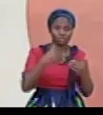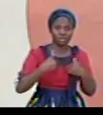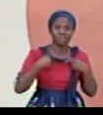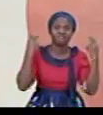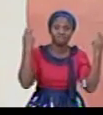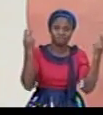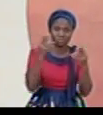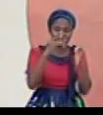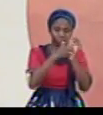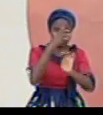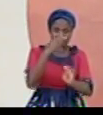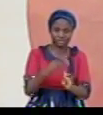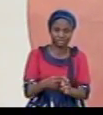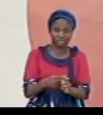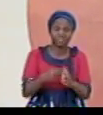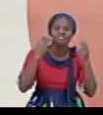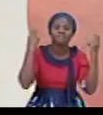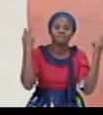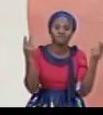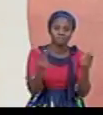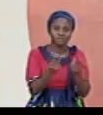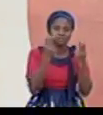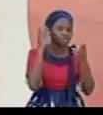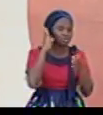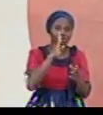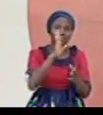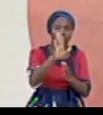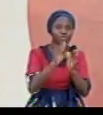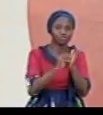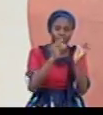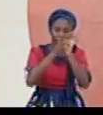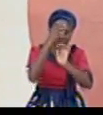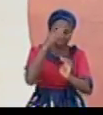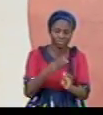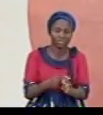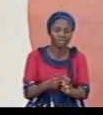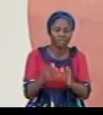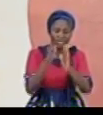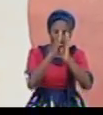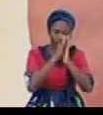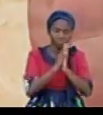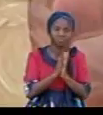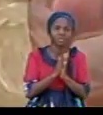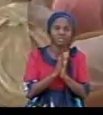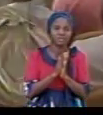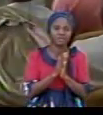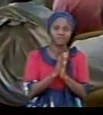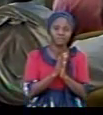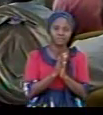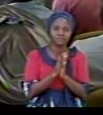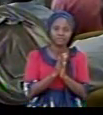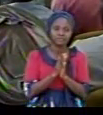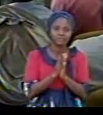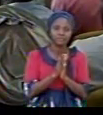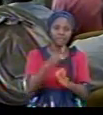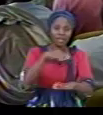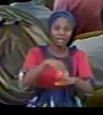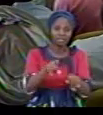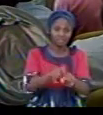victory. Victory will be yours in Jesus' name. At different